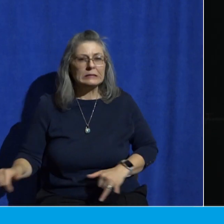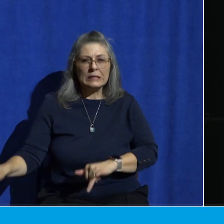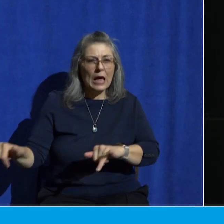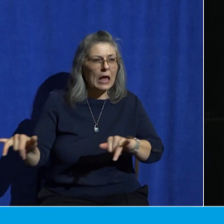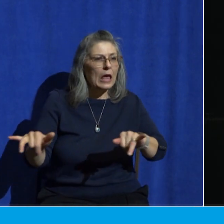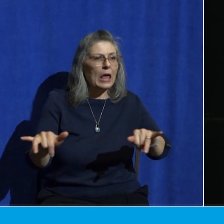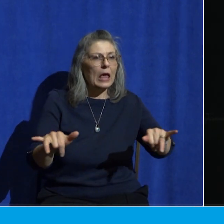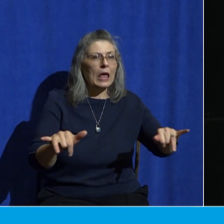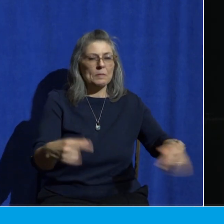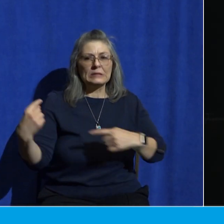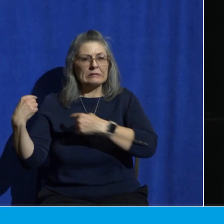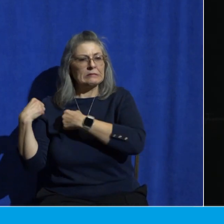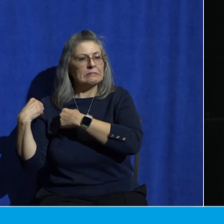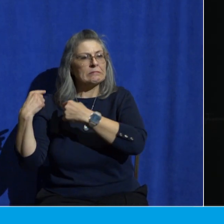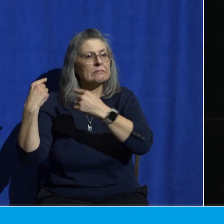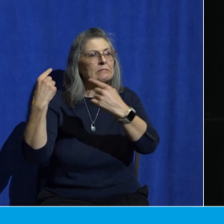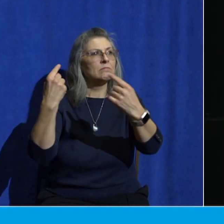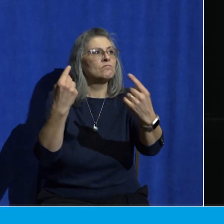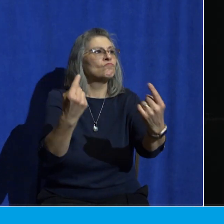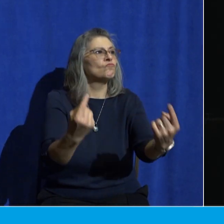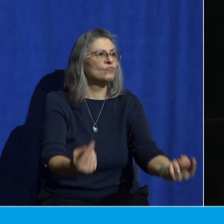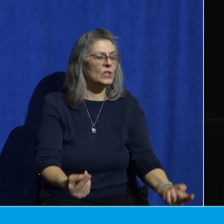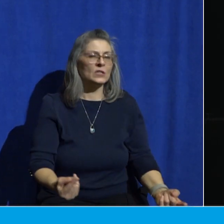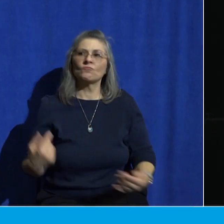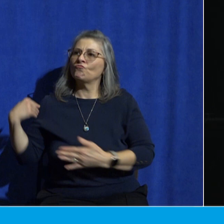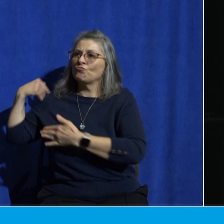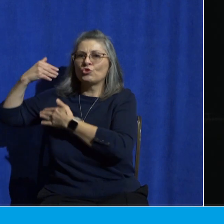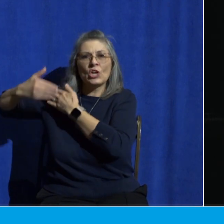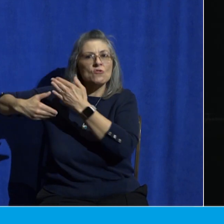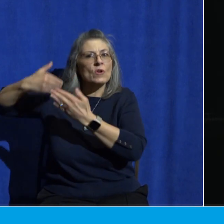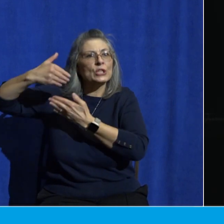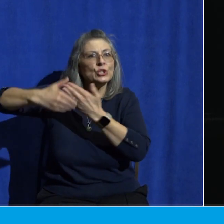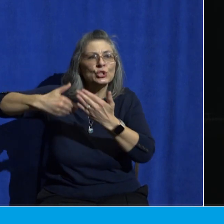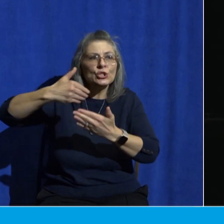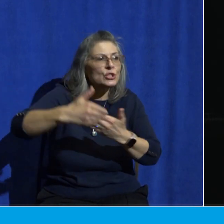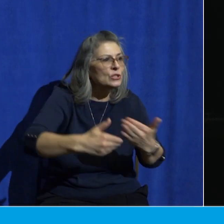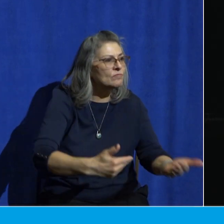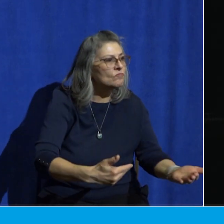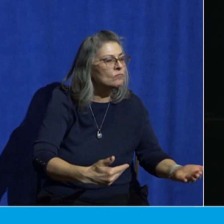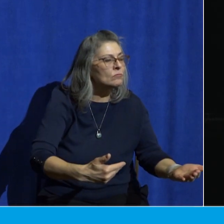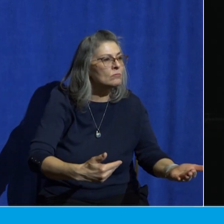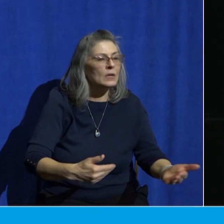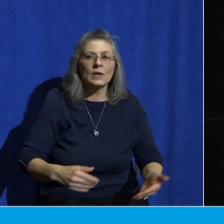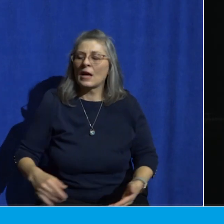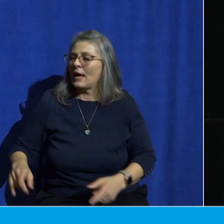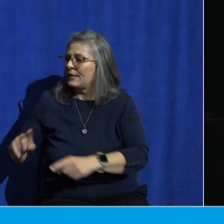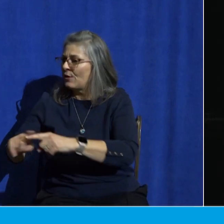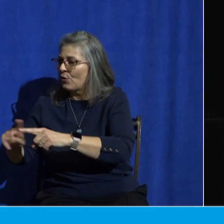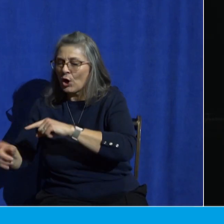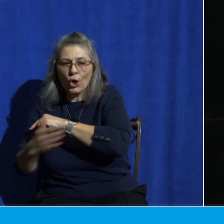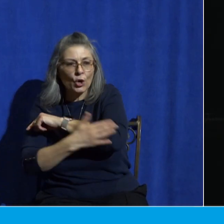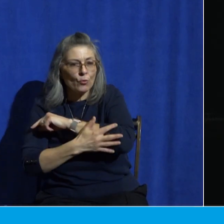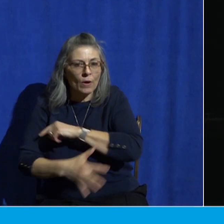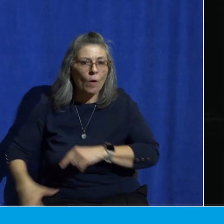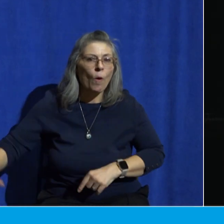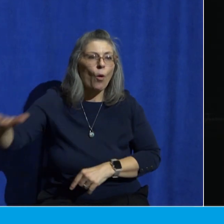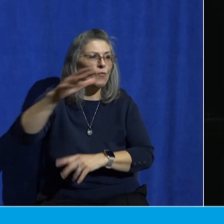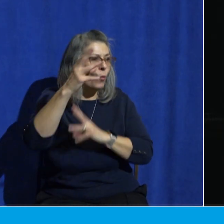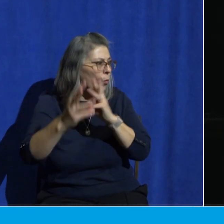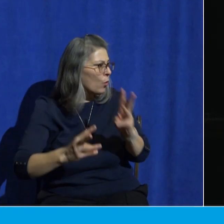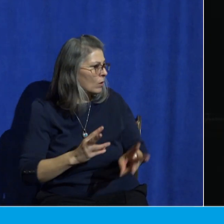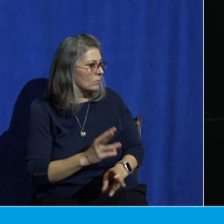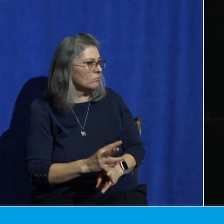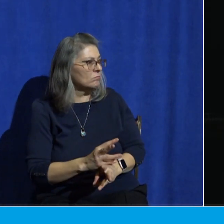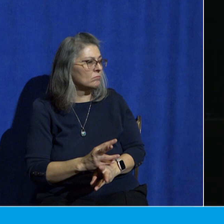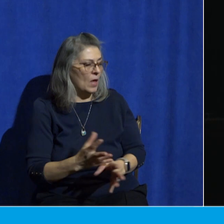been for generation after generation, in nation after nation. I want to show